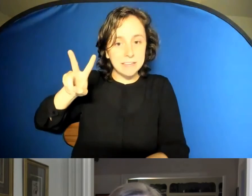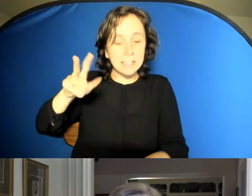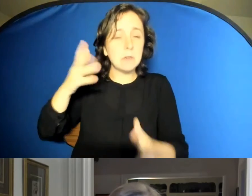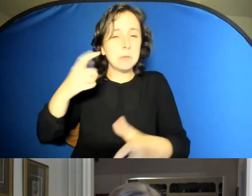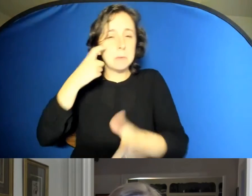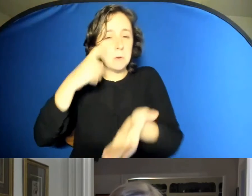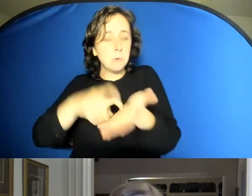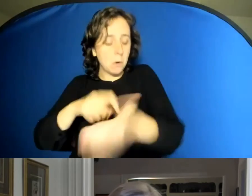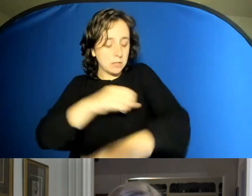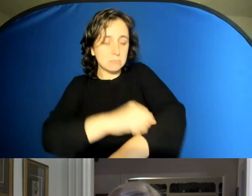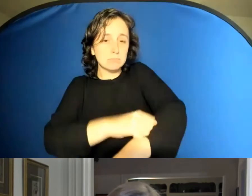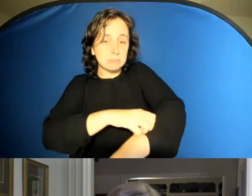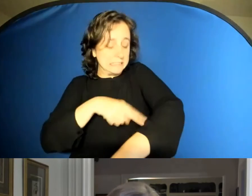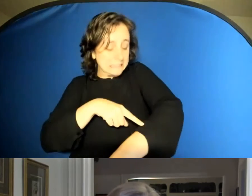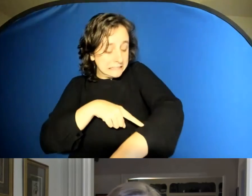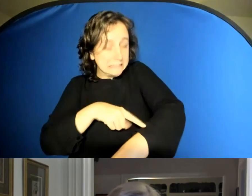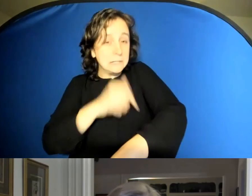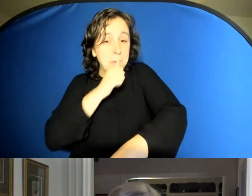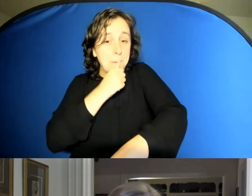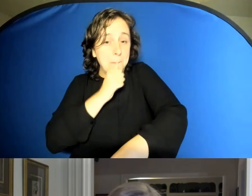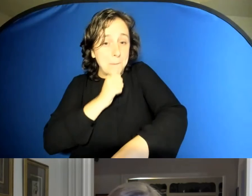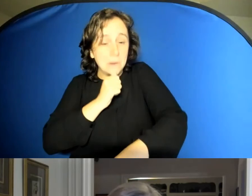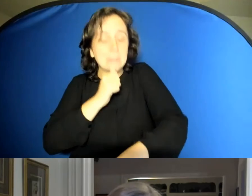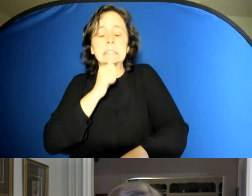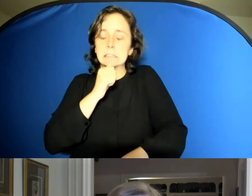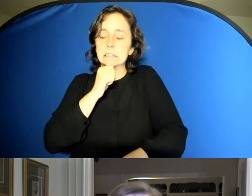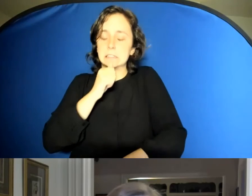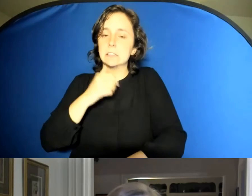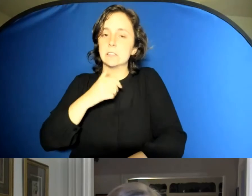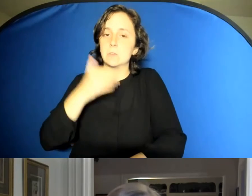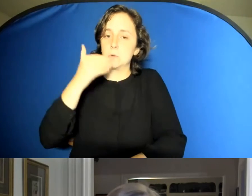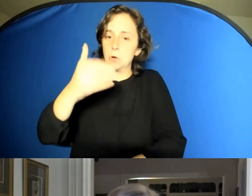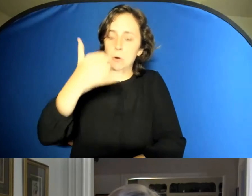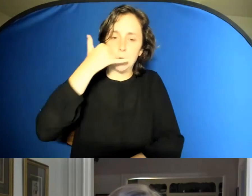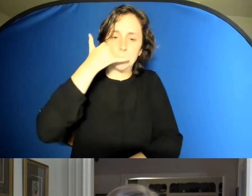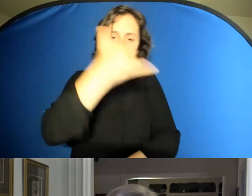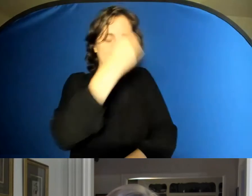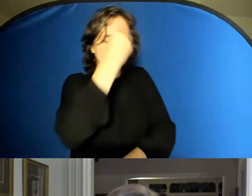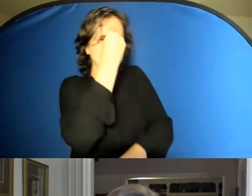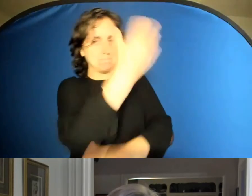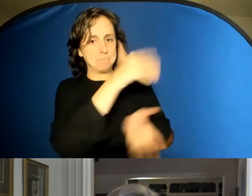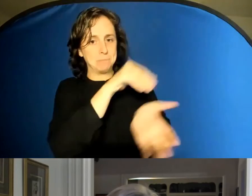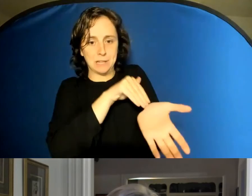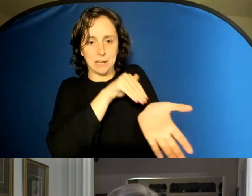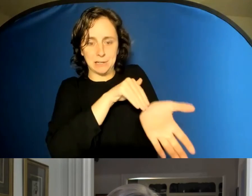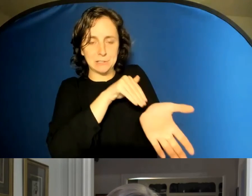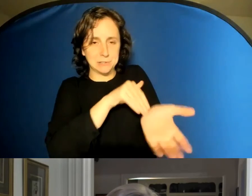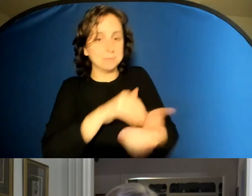of just give a little holler before you come in and let us know that we're going to be looking at that. So.